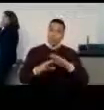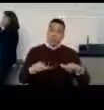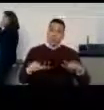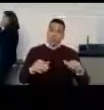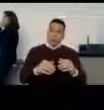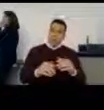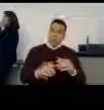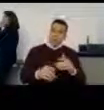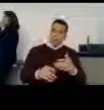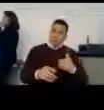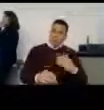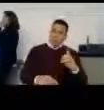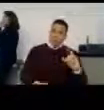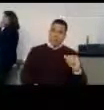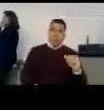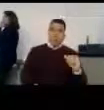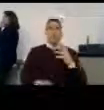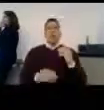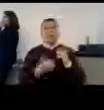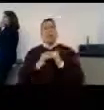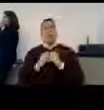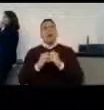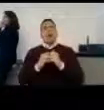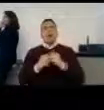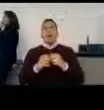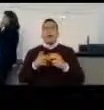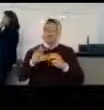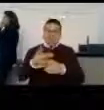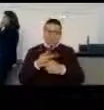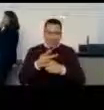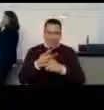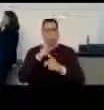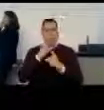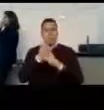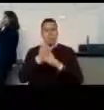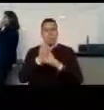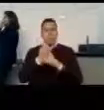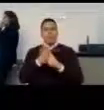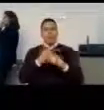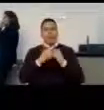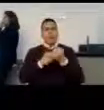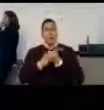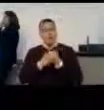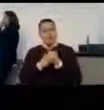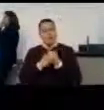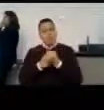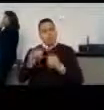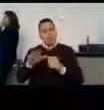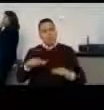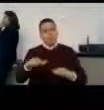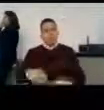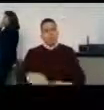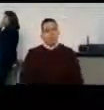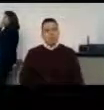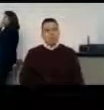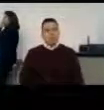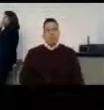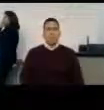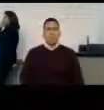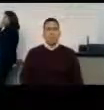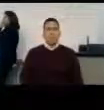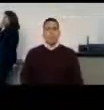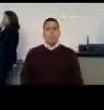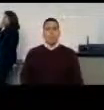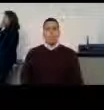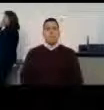but also of you, each and every one of you, being an advocate for that child,